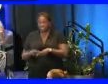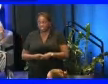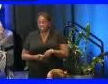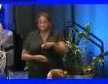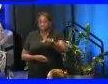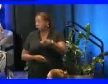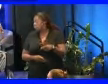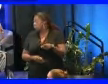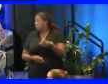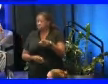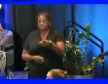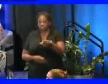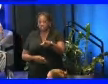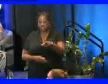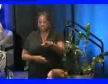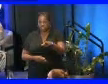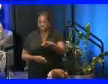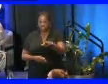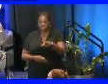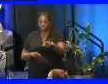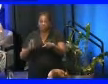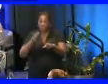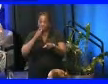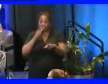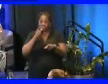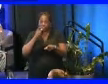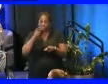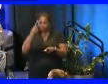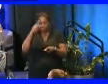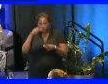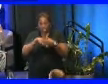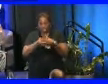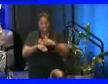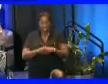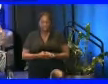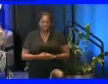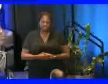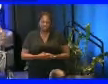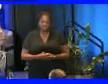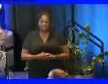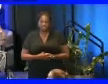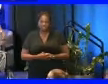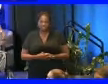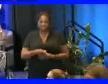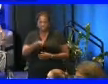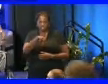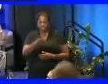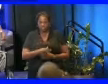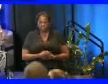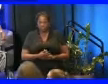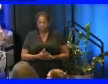Yeah, so over here. Oh, no, no, wait, let's use the mic just for accessibility. Thank you. It's right there behind you.